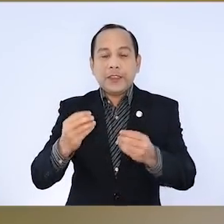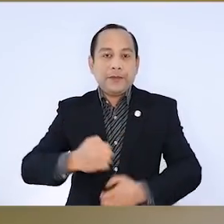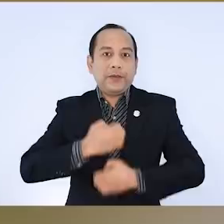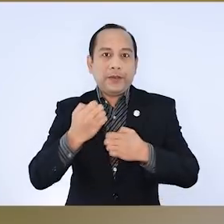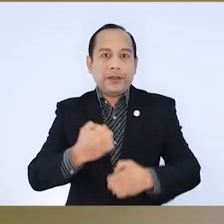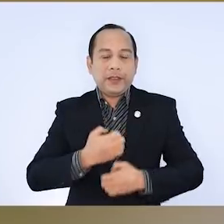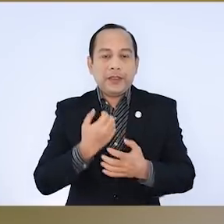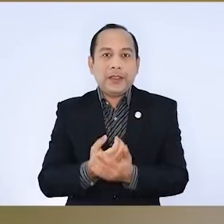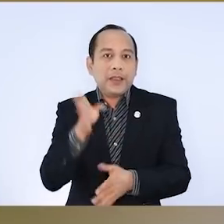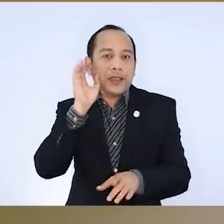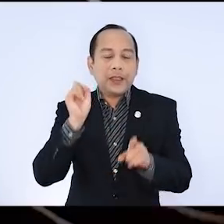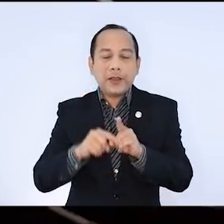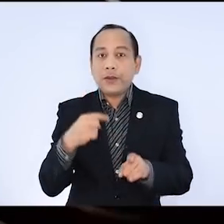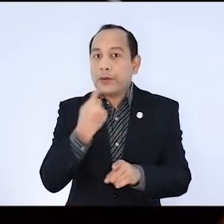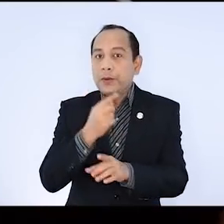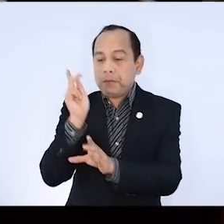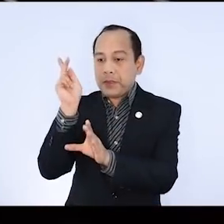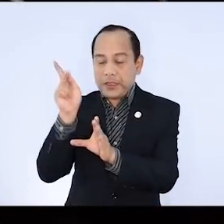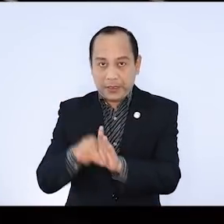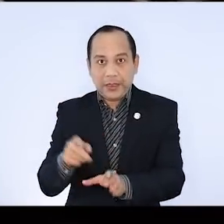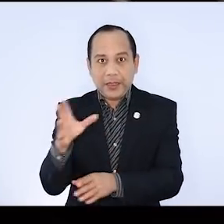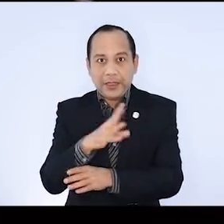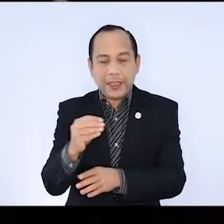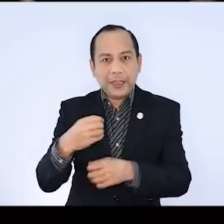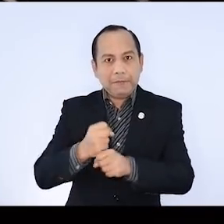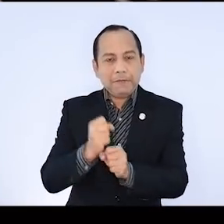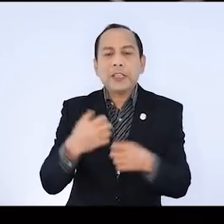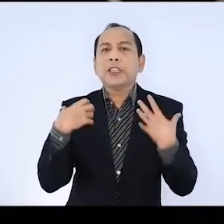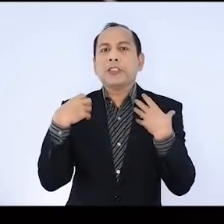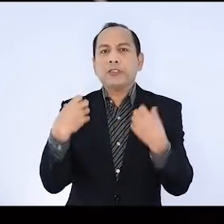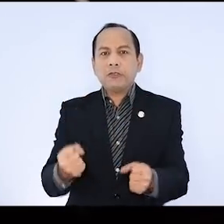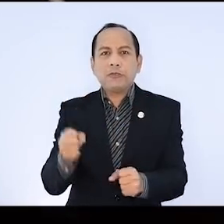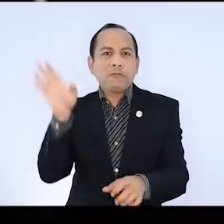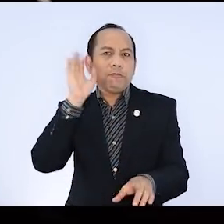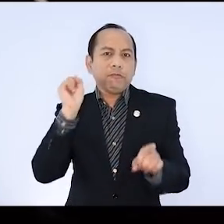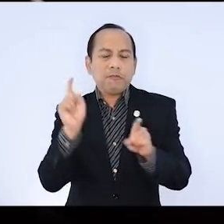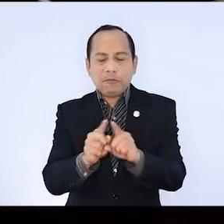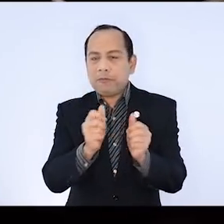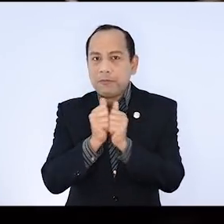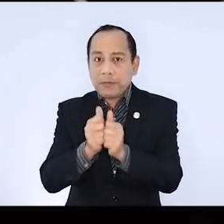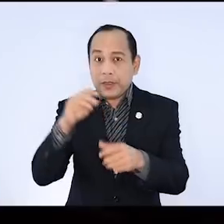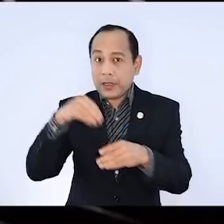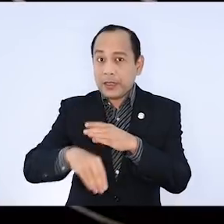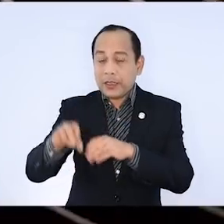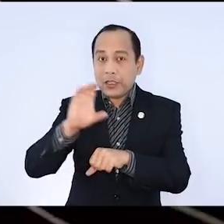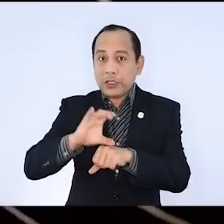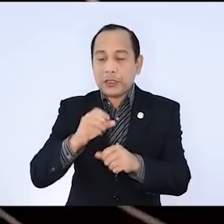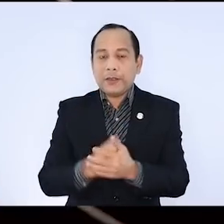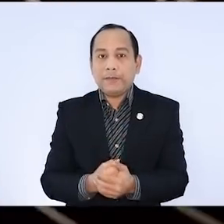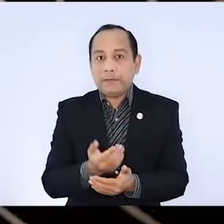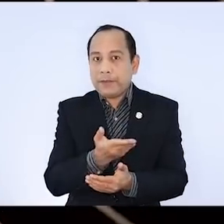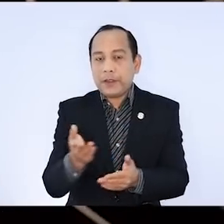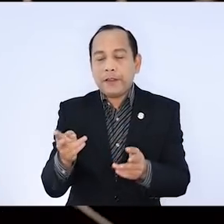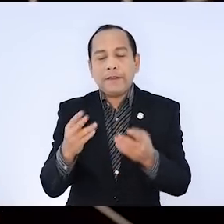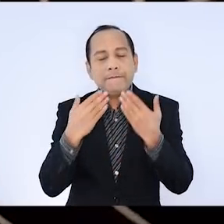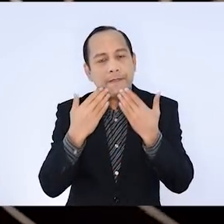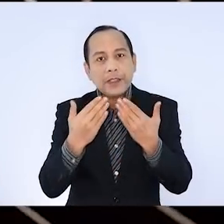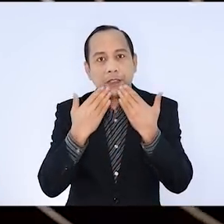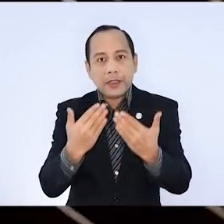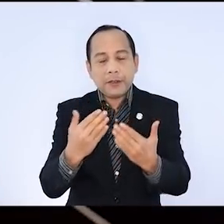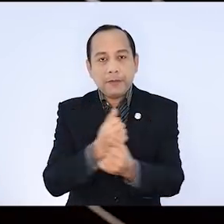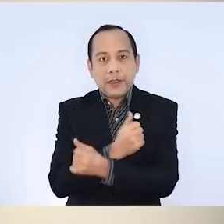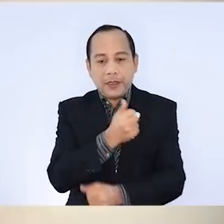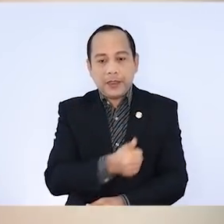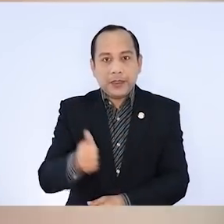every brethren that participated and made a stronger brotherhood bond inside the church. They are very thankful to our